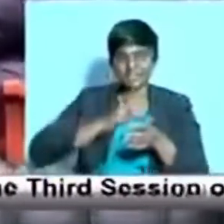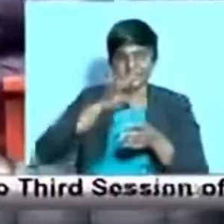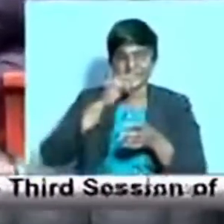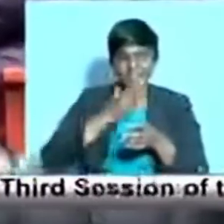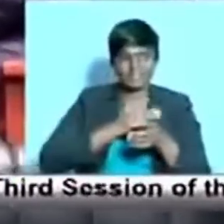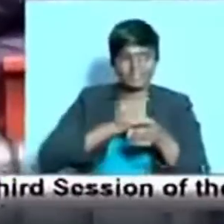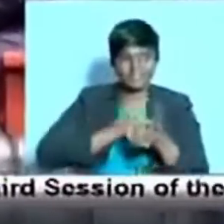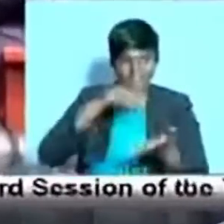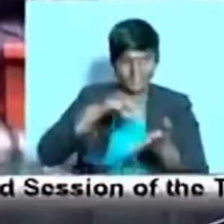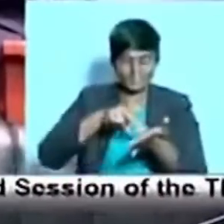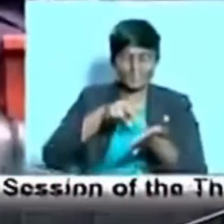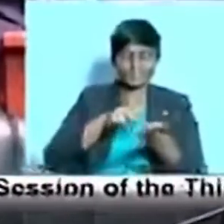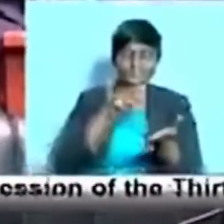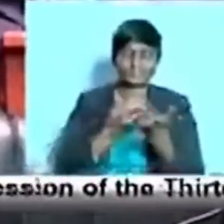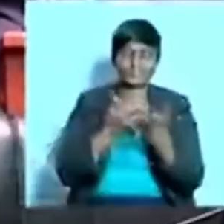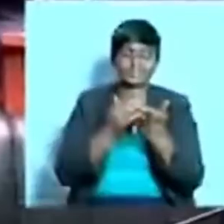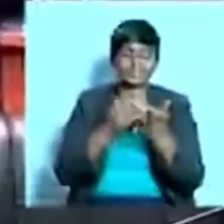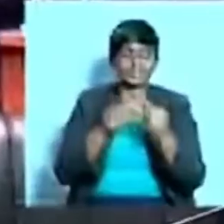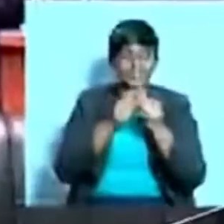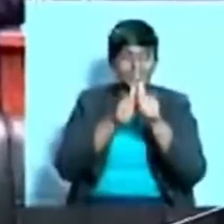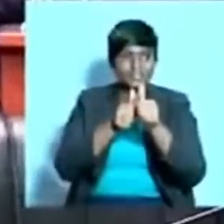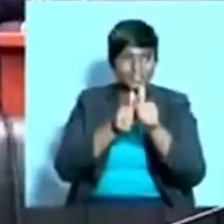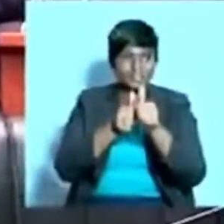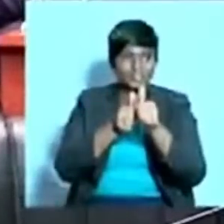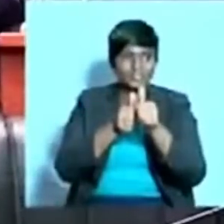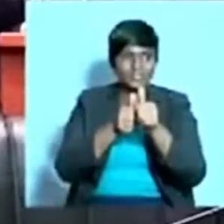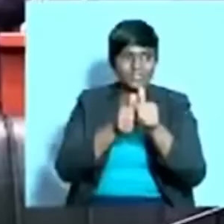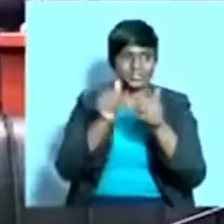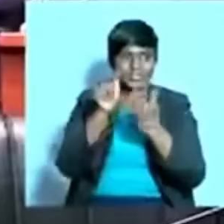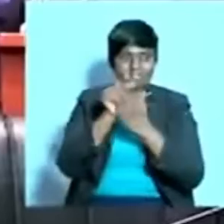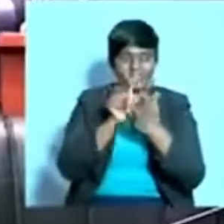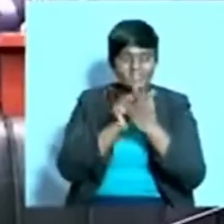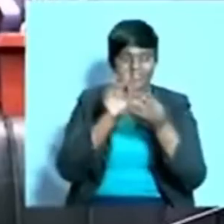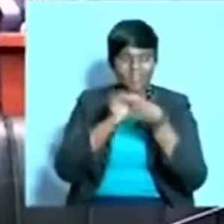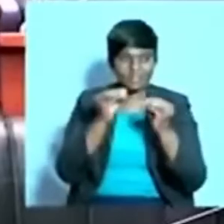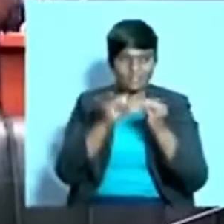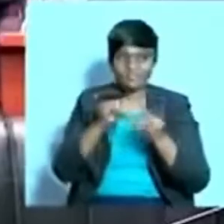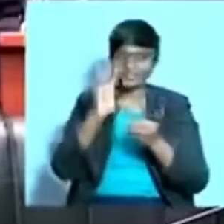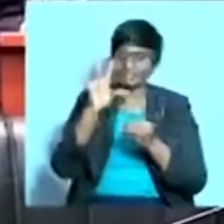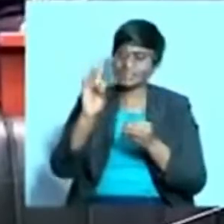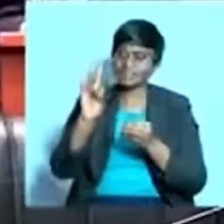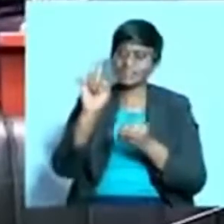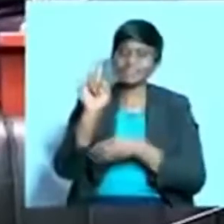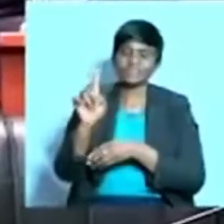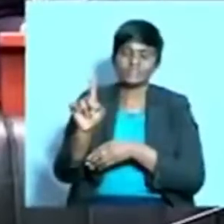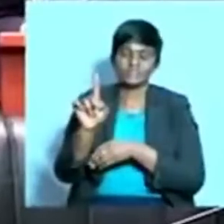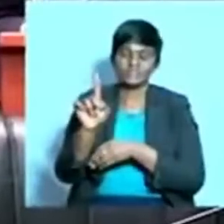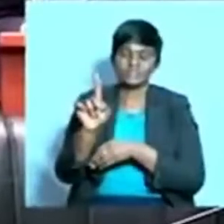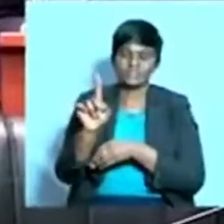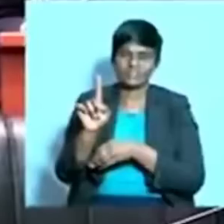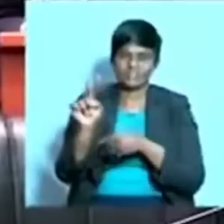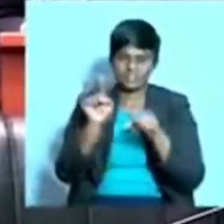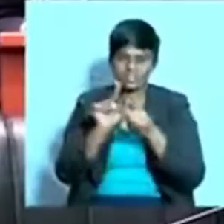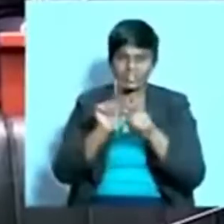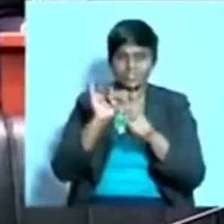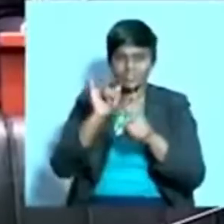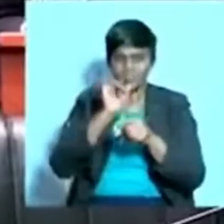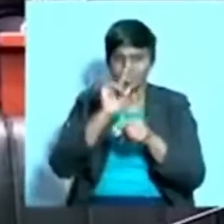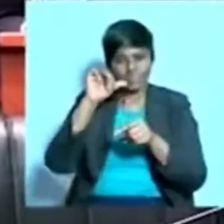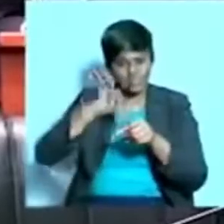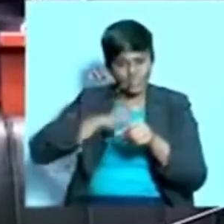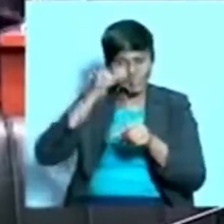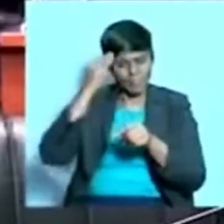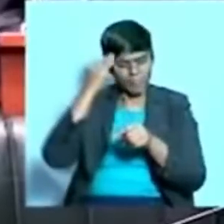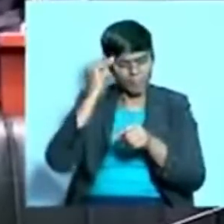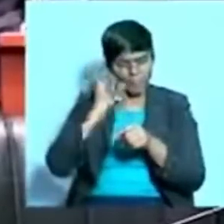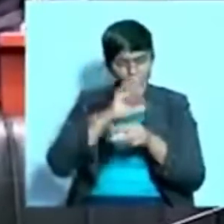rise on a point of order pursuant to Standing Order number 71, and also taking into account